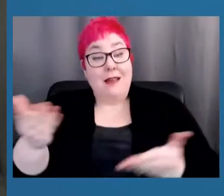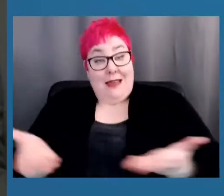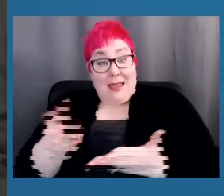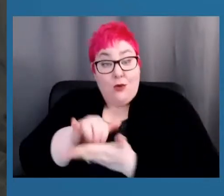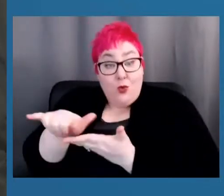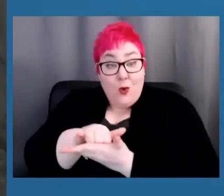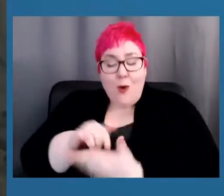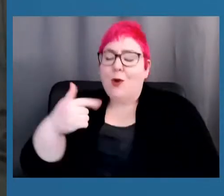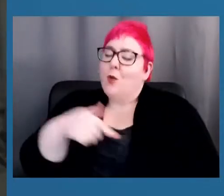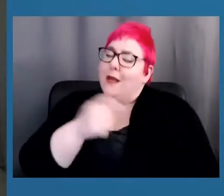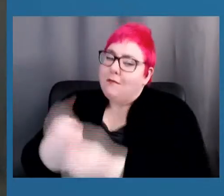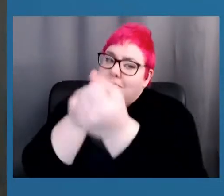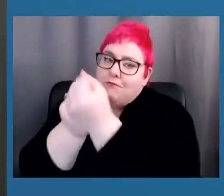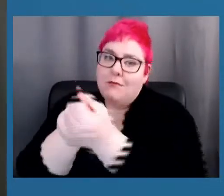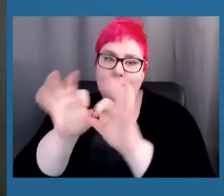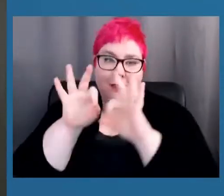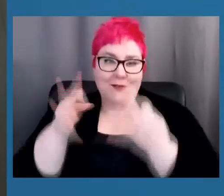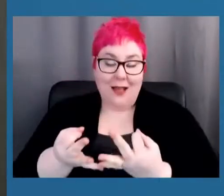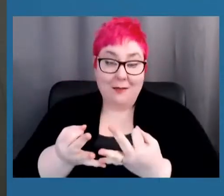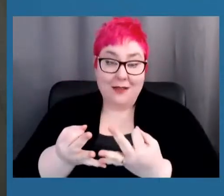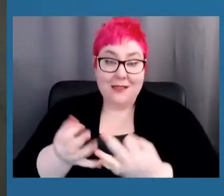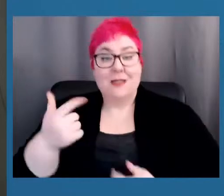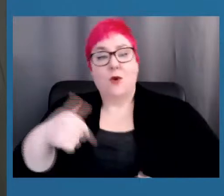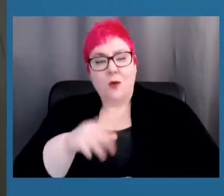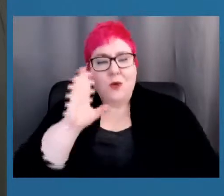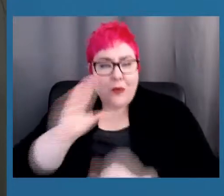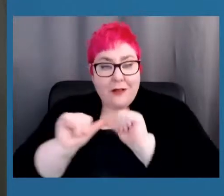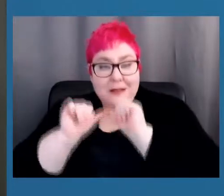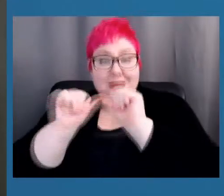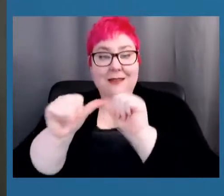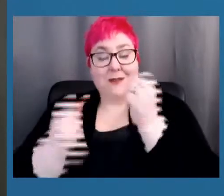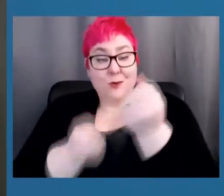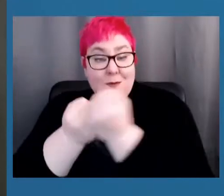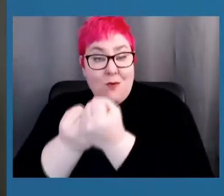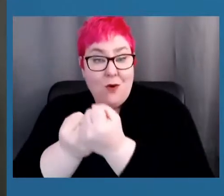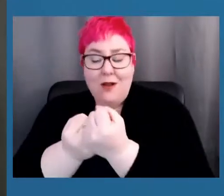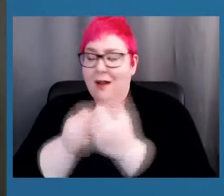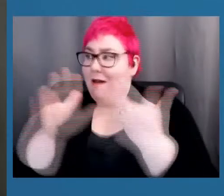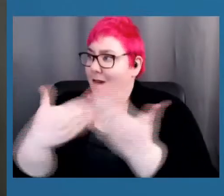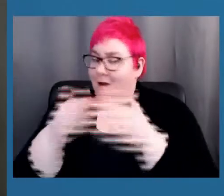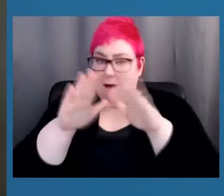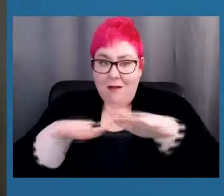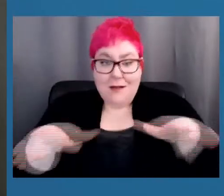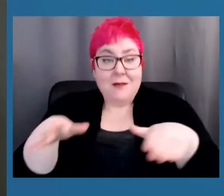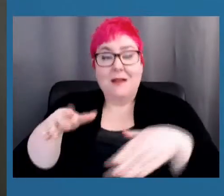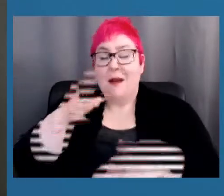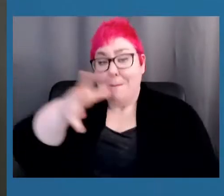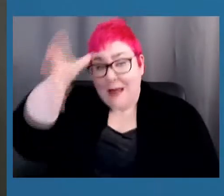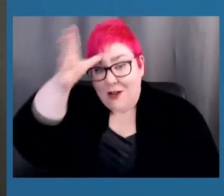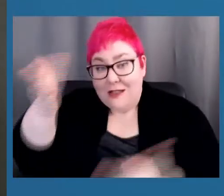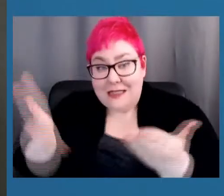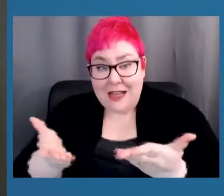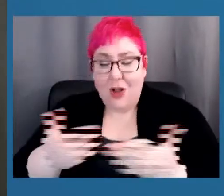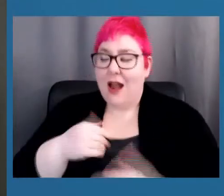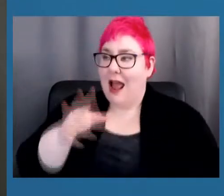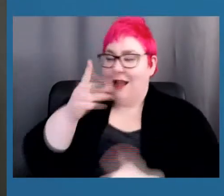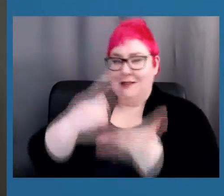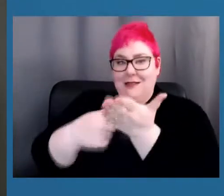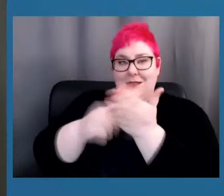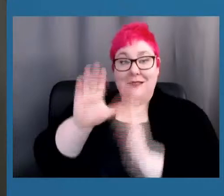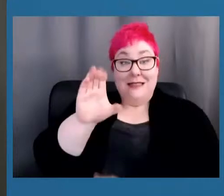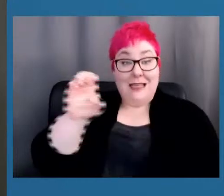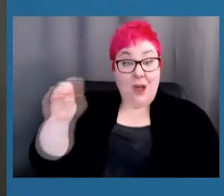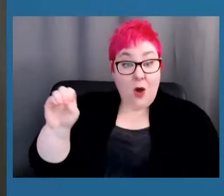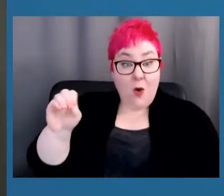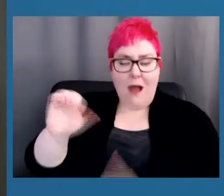families. We'll continue supporting them. And when all the parents here, and I talked to the CEO here about what people are feeling when they heard about the